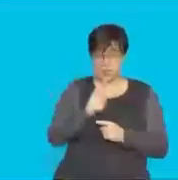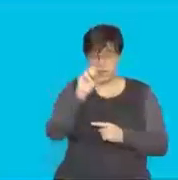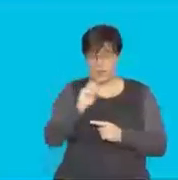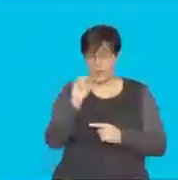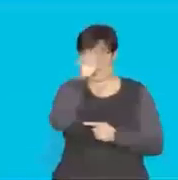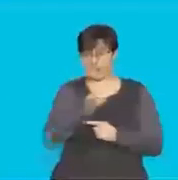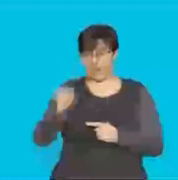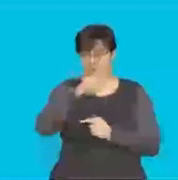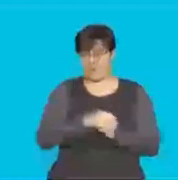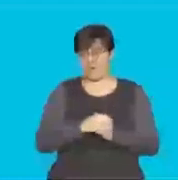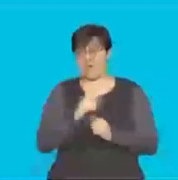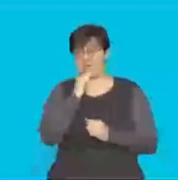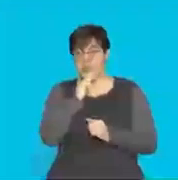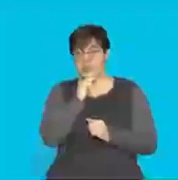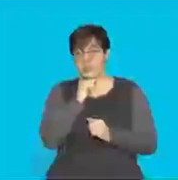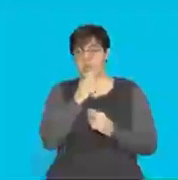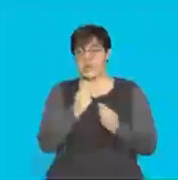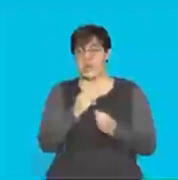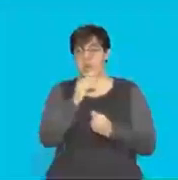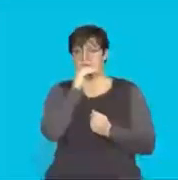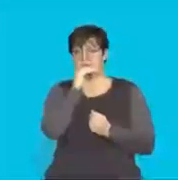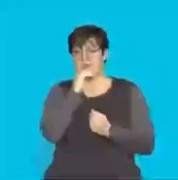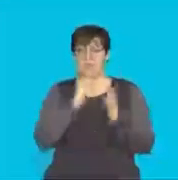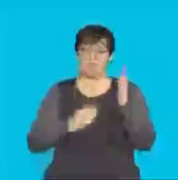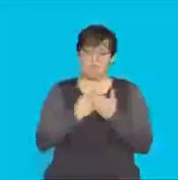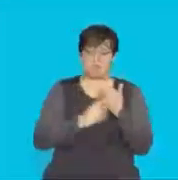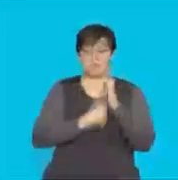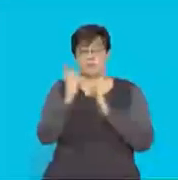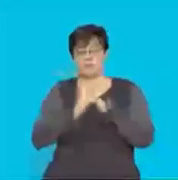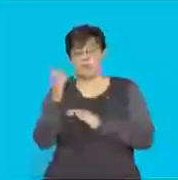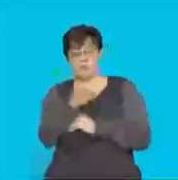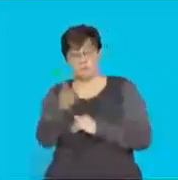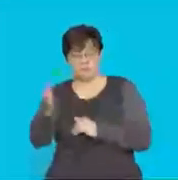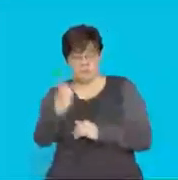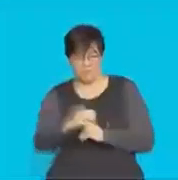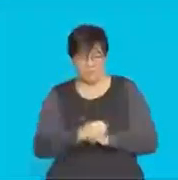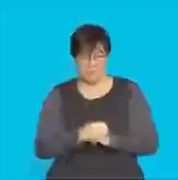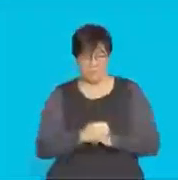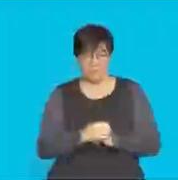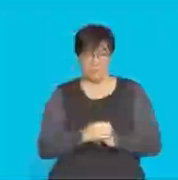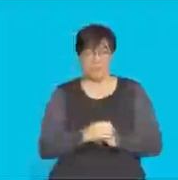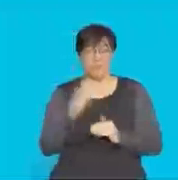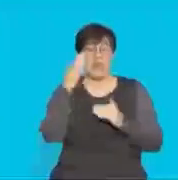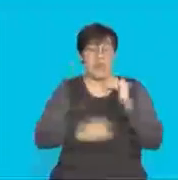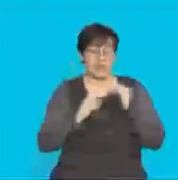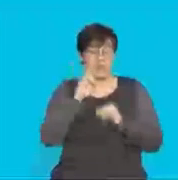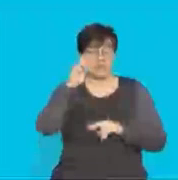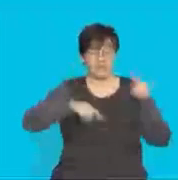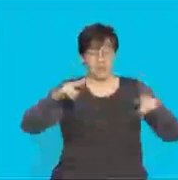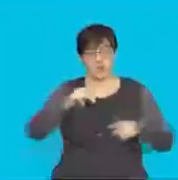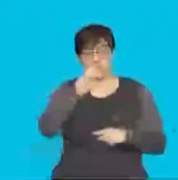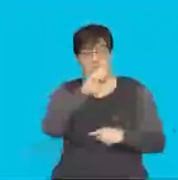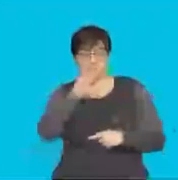square with the possibilities that develop. And as you would see, we've got this ratio at the end, which is a 25